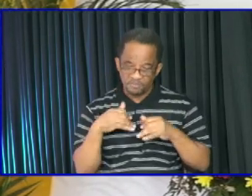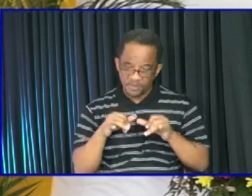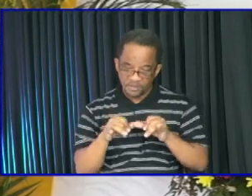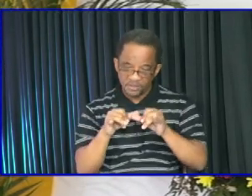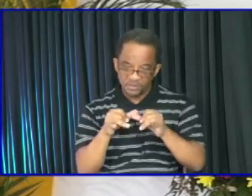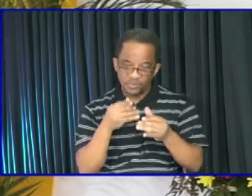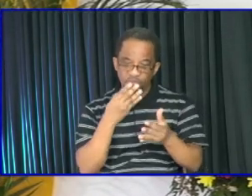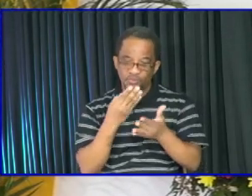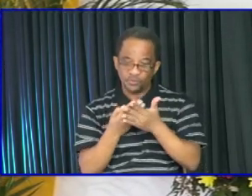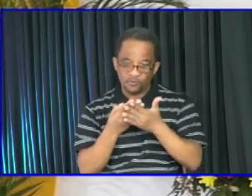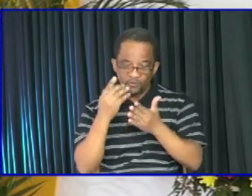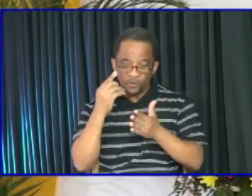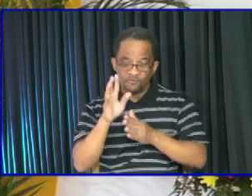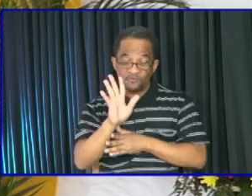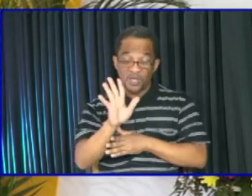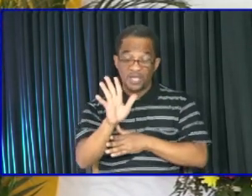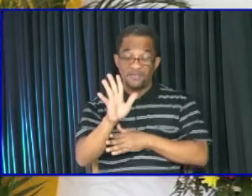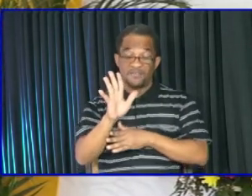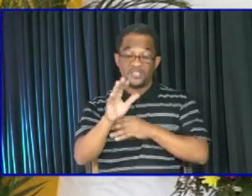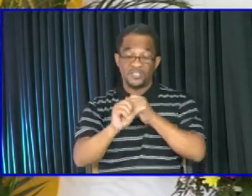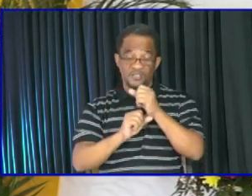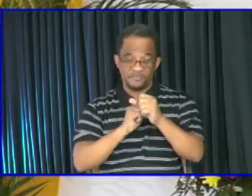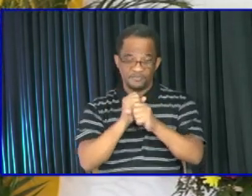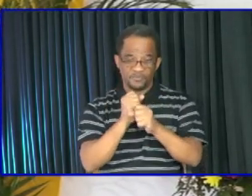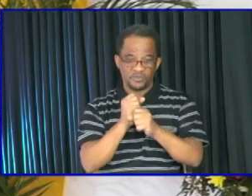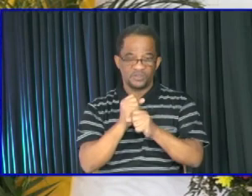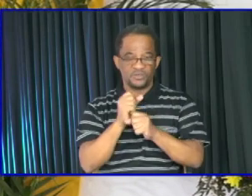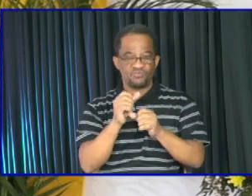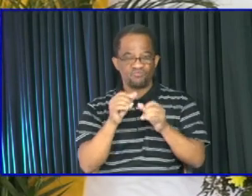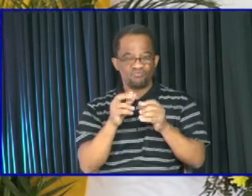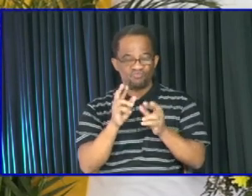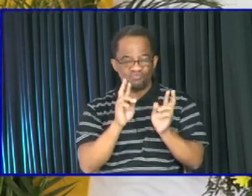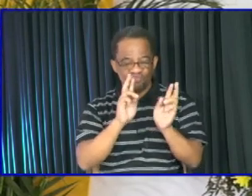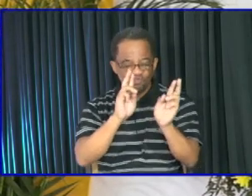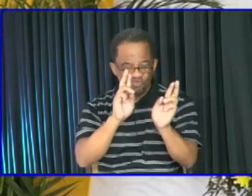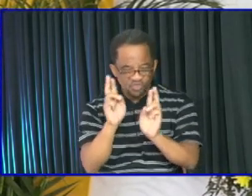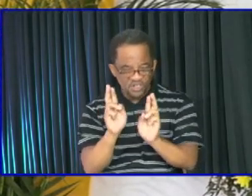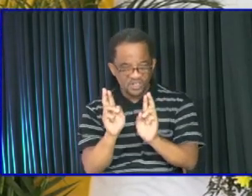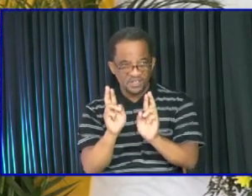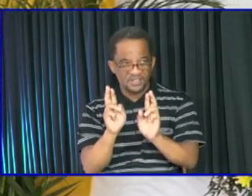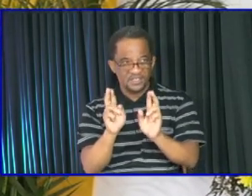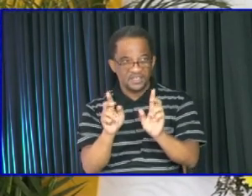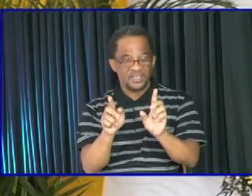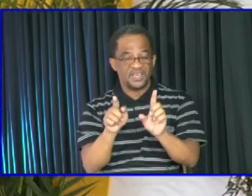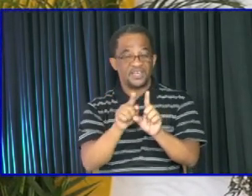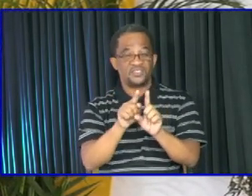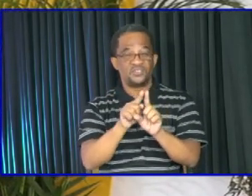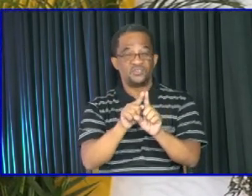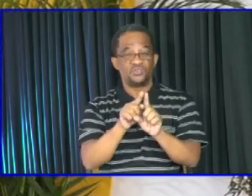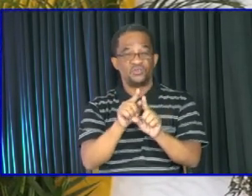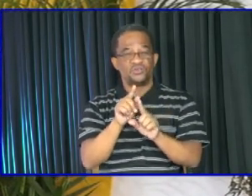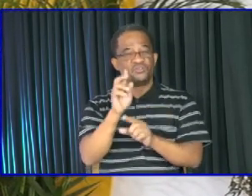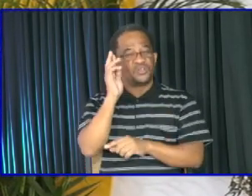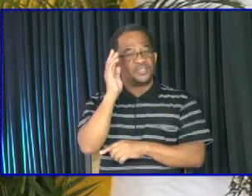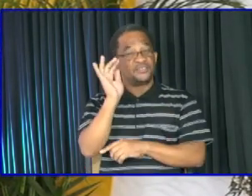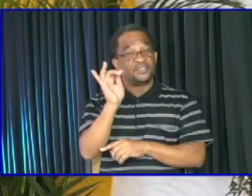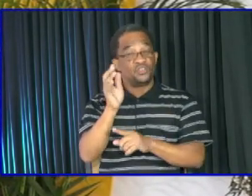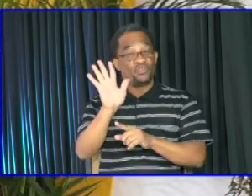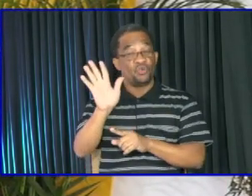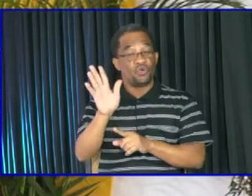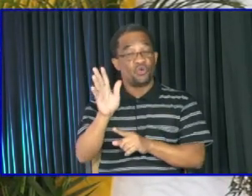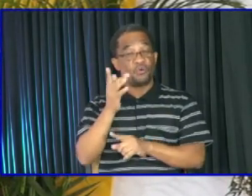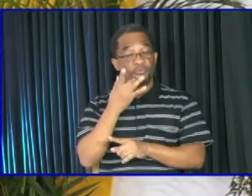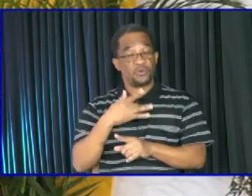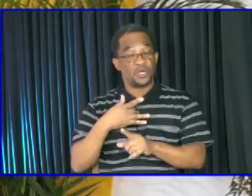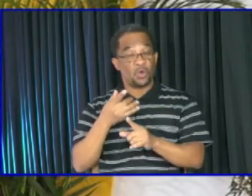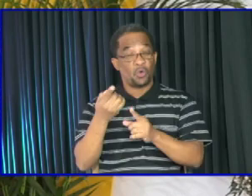well. And you really anticipate that as it approaches your birthday, the fifth year